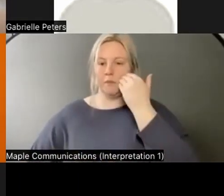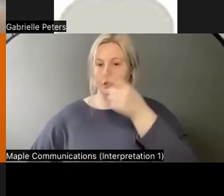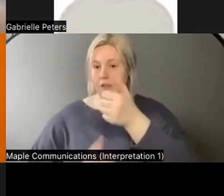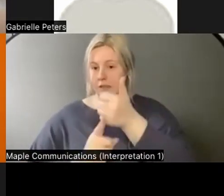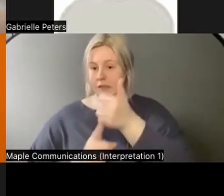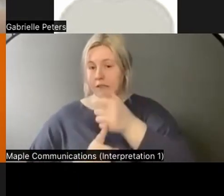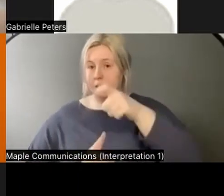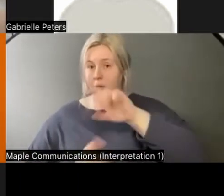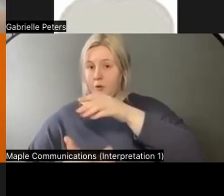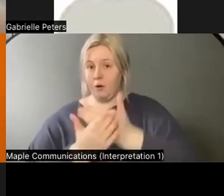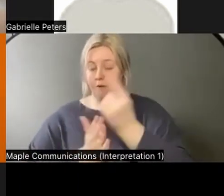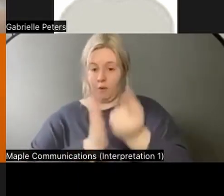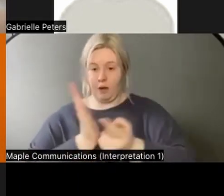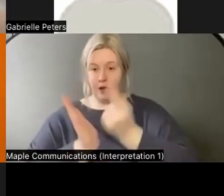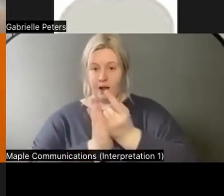of her